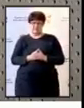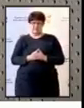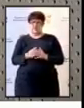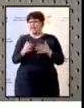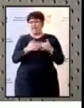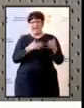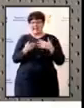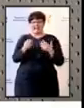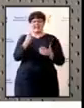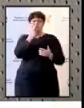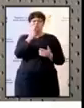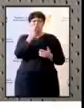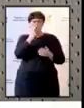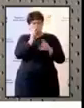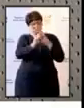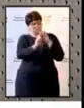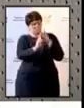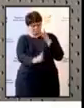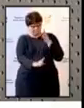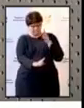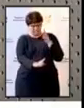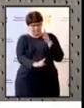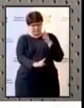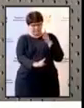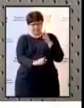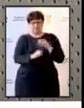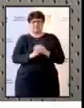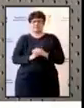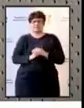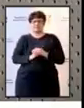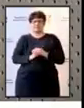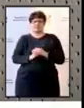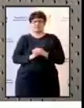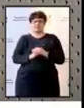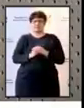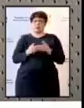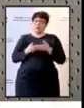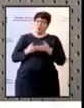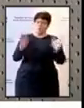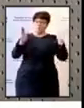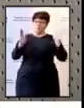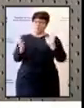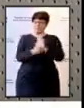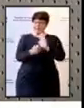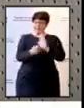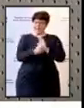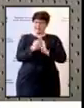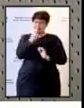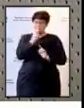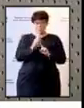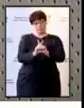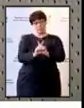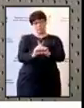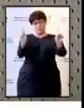and related, that we should not open up the sale of products.